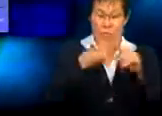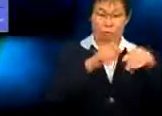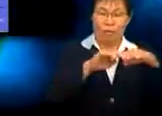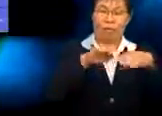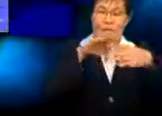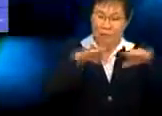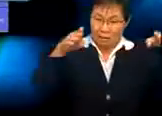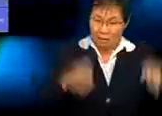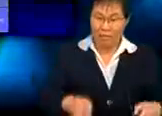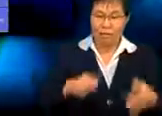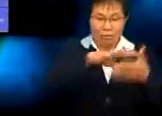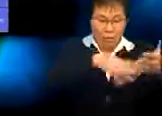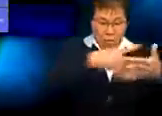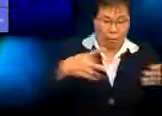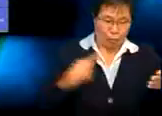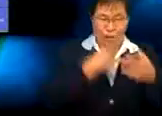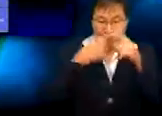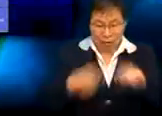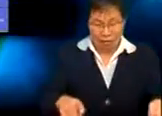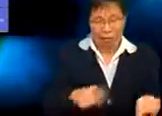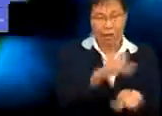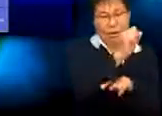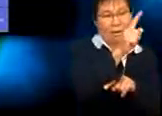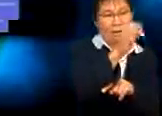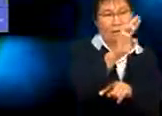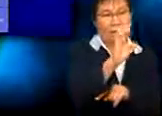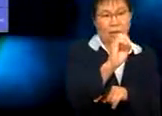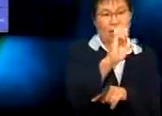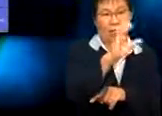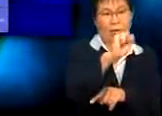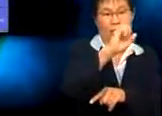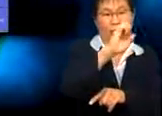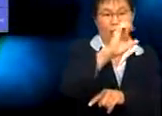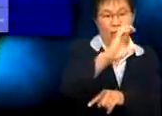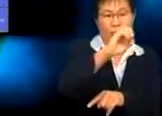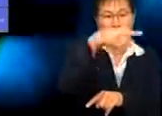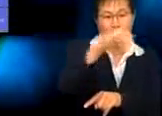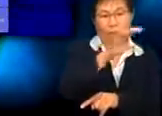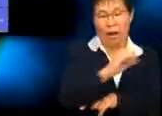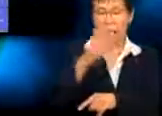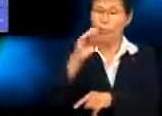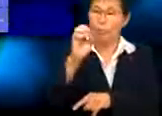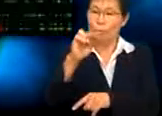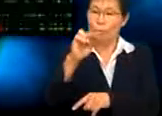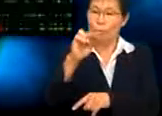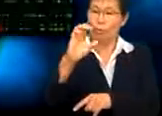we can differentiate between the stereoscopic and monocular vision.